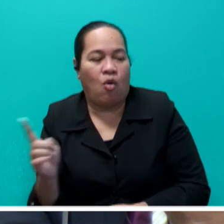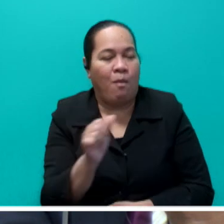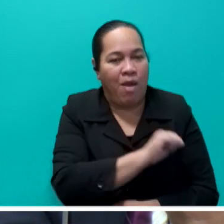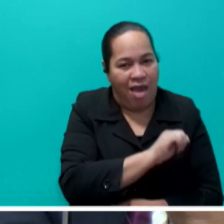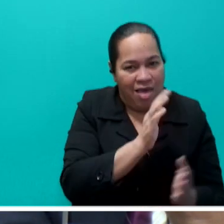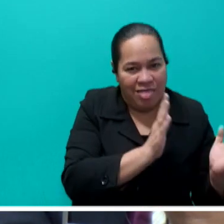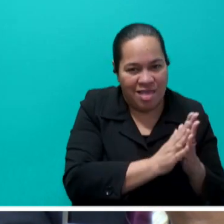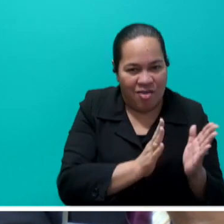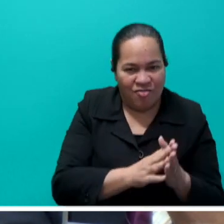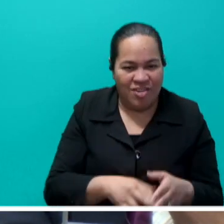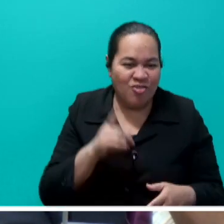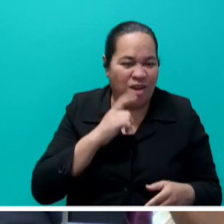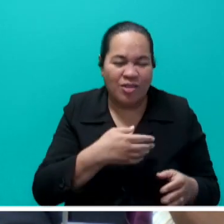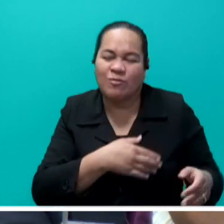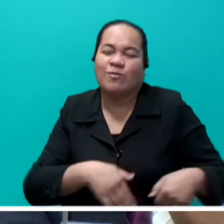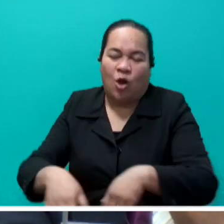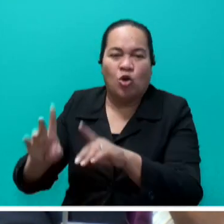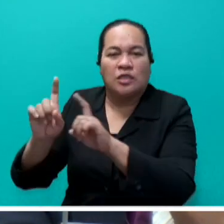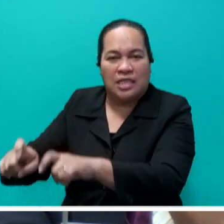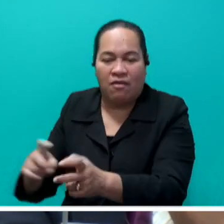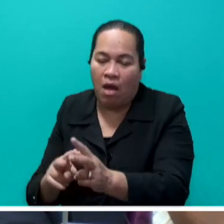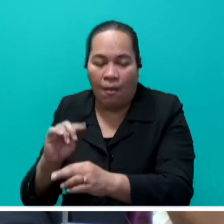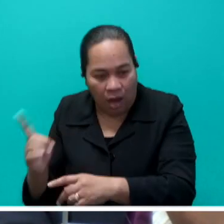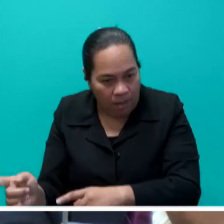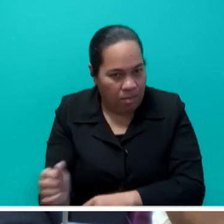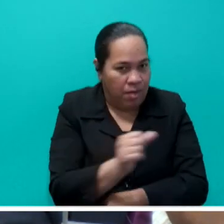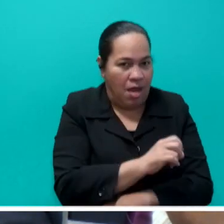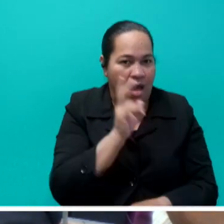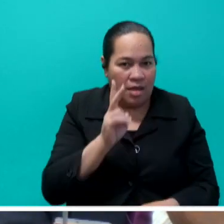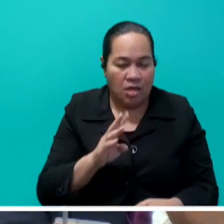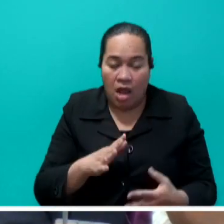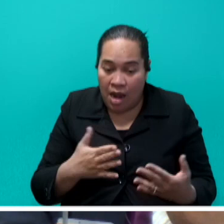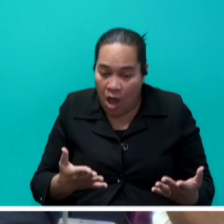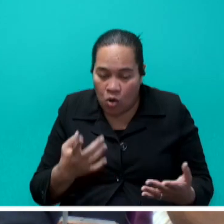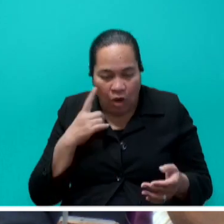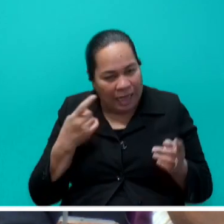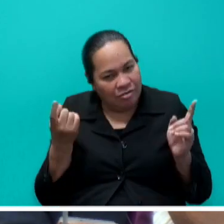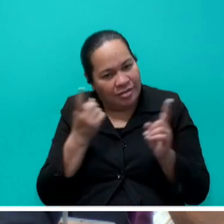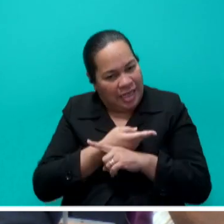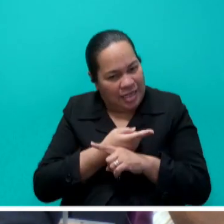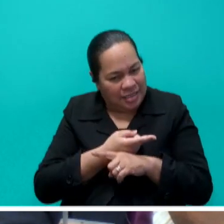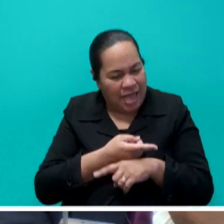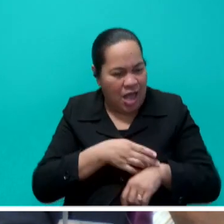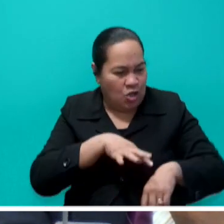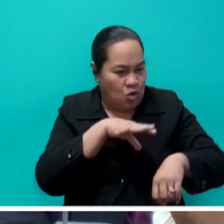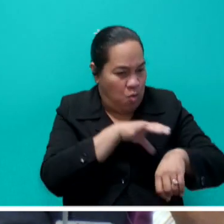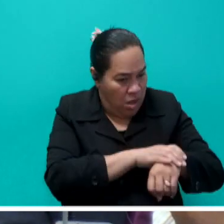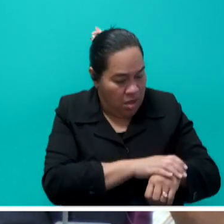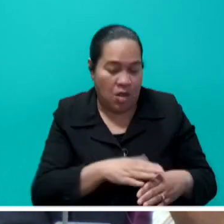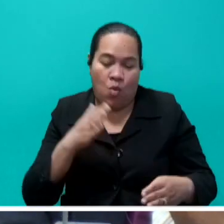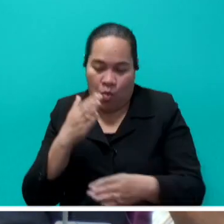to do. We're trying to create a society where police officers work closely with the